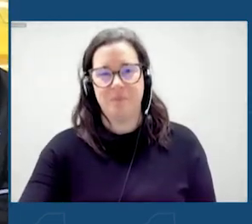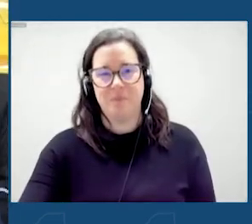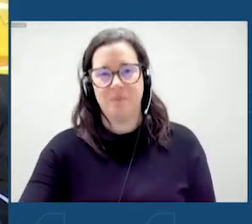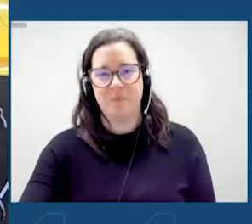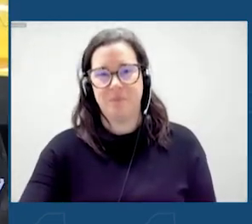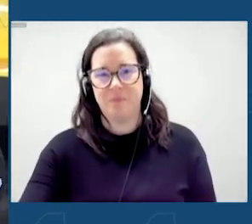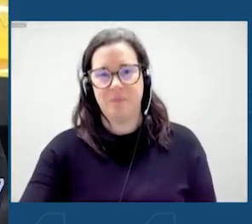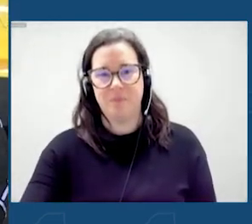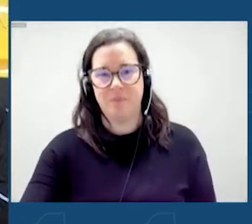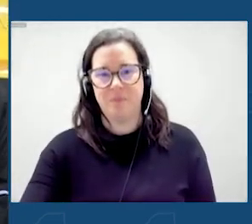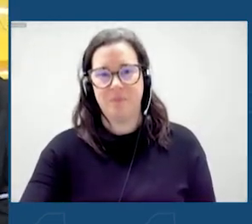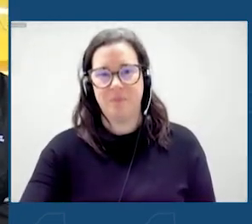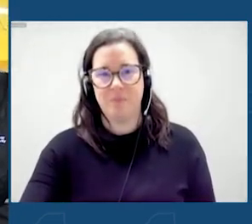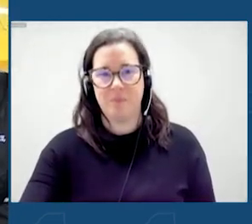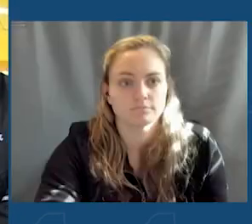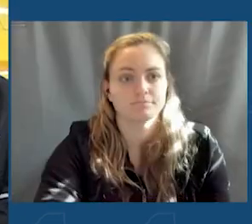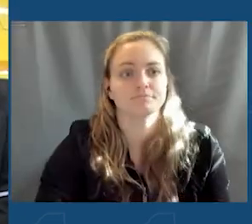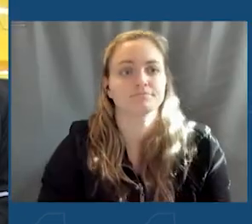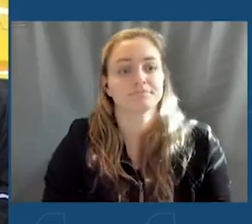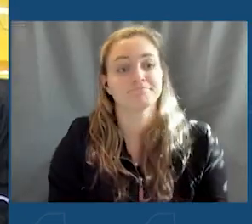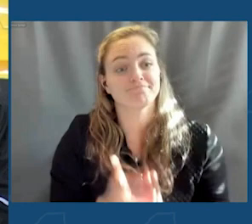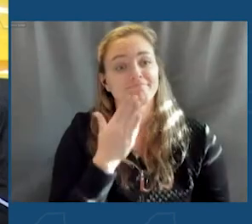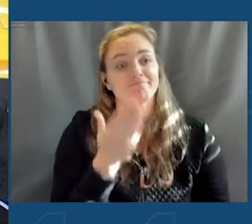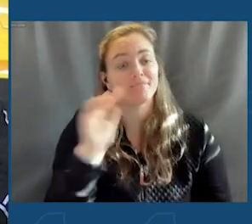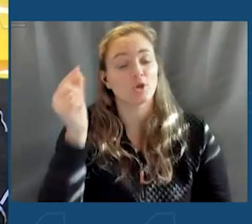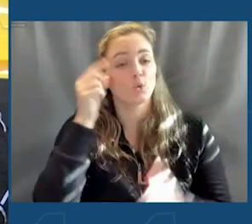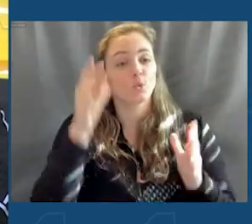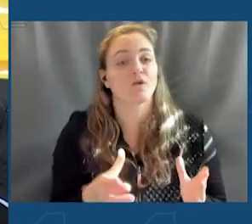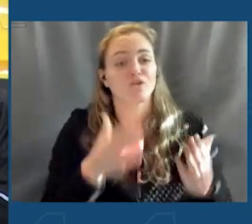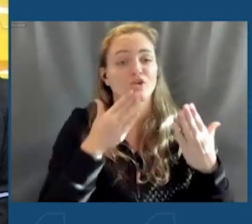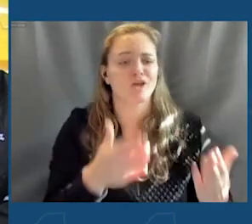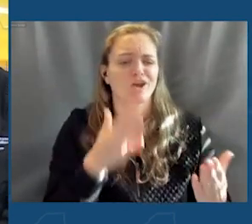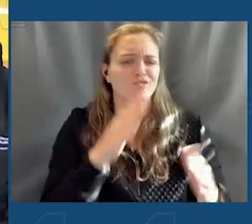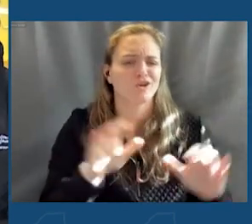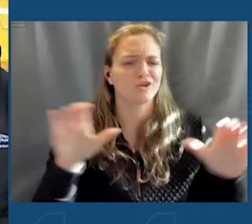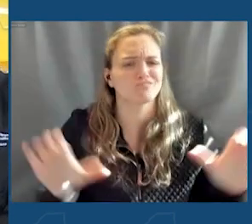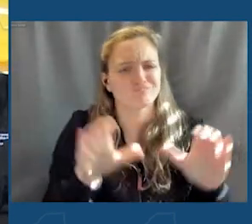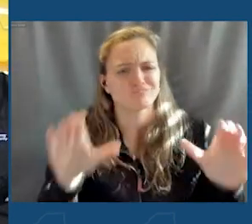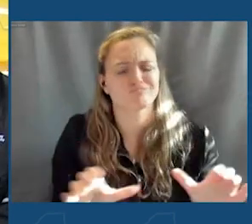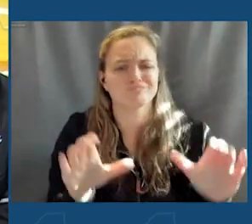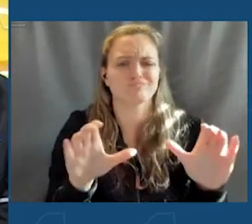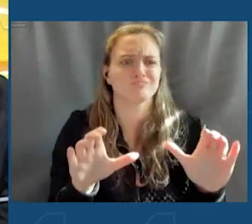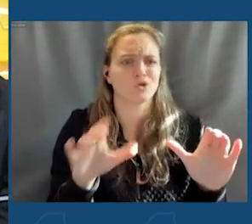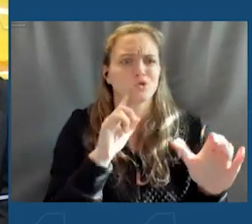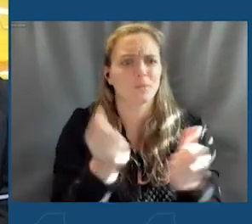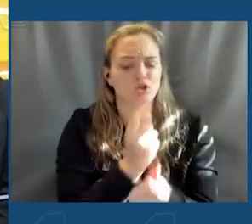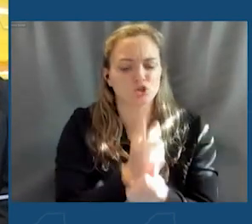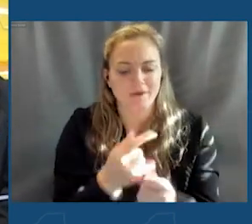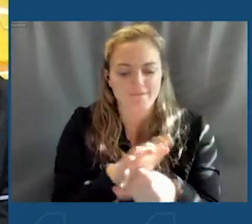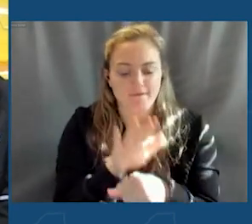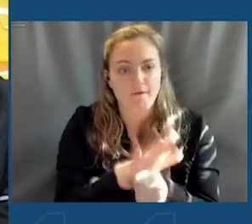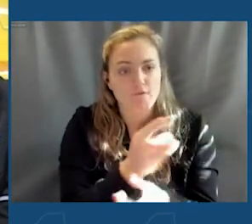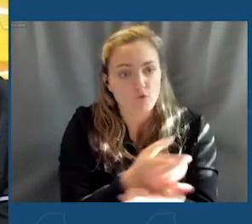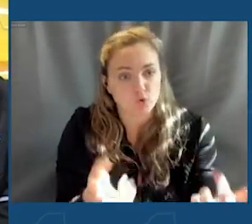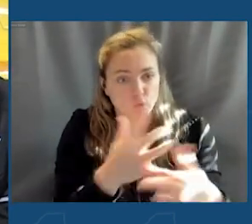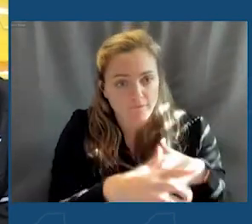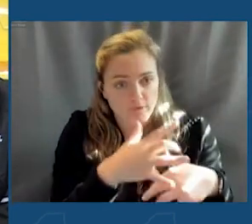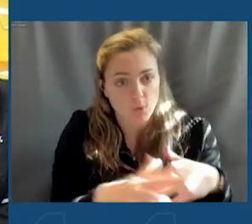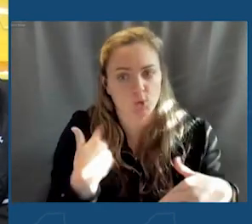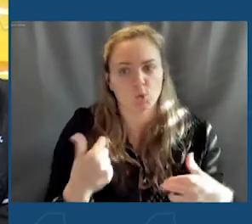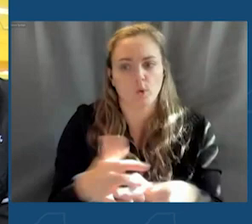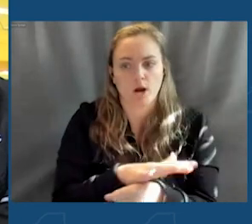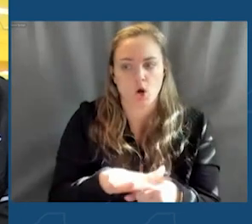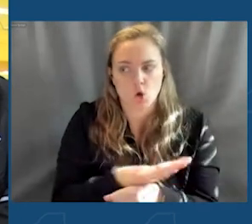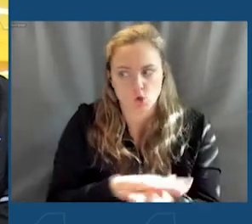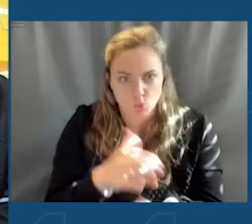Thank you, Governor. Thank you for your proactive measures to move resources into our region to assist us in what, as we all know,